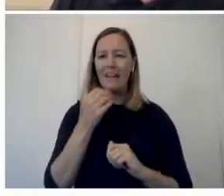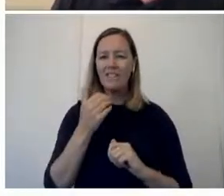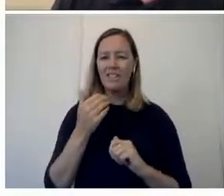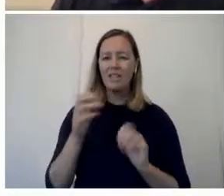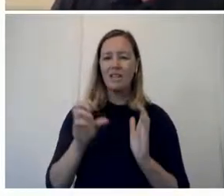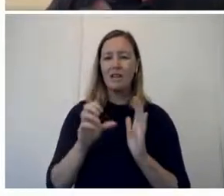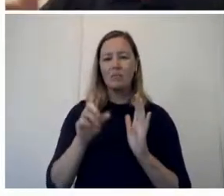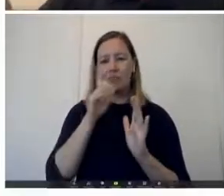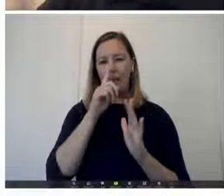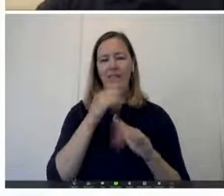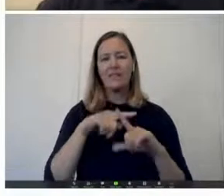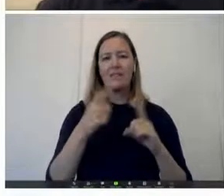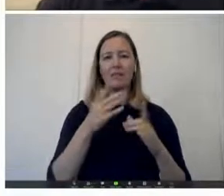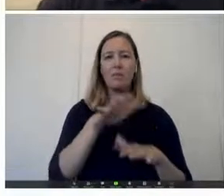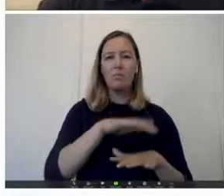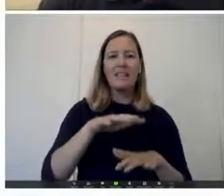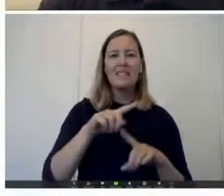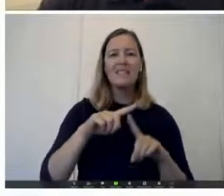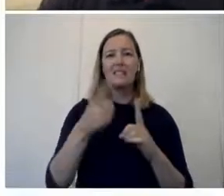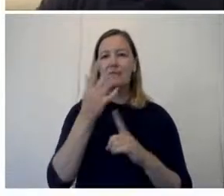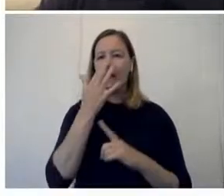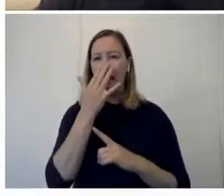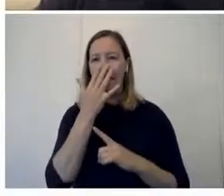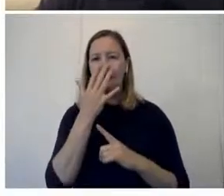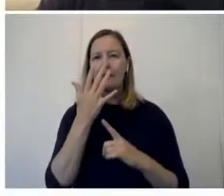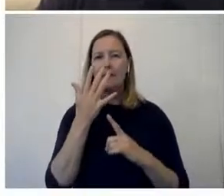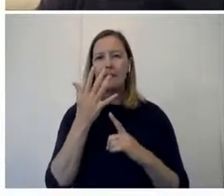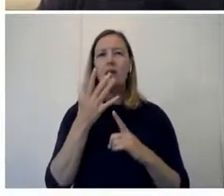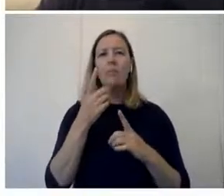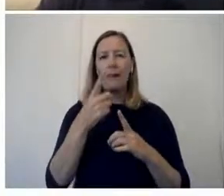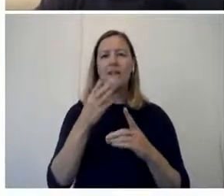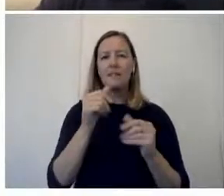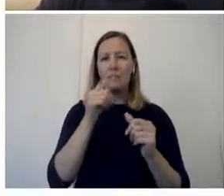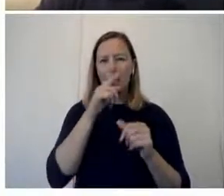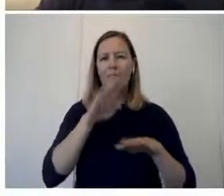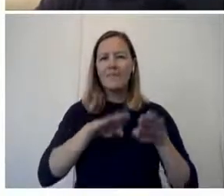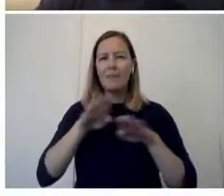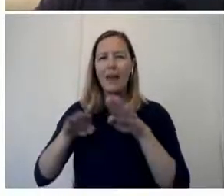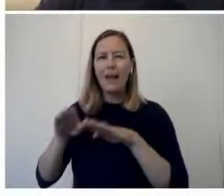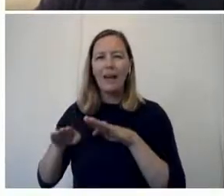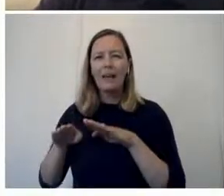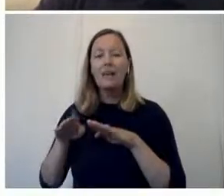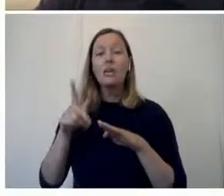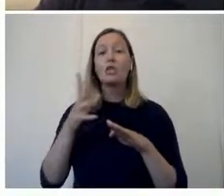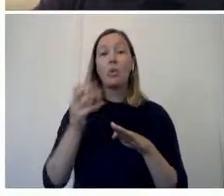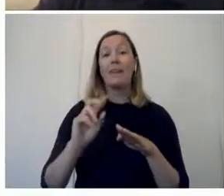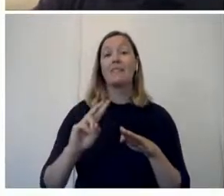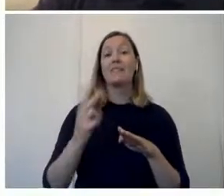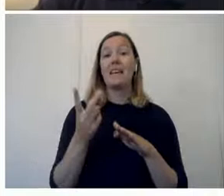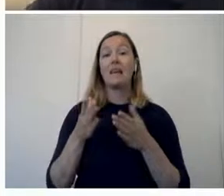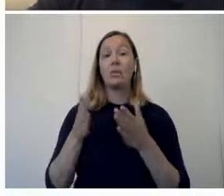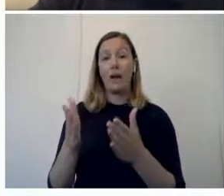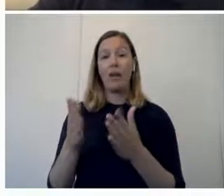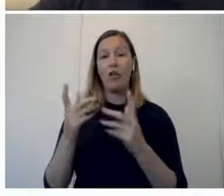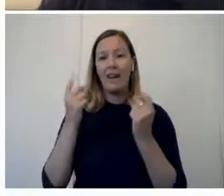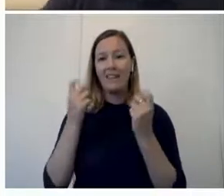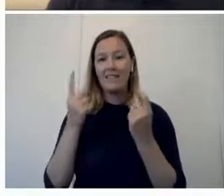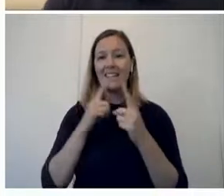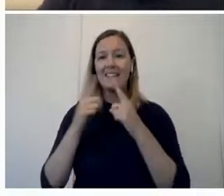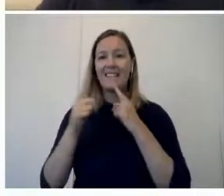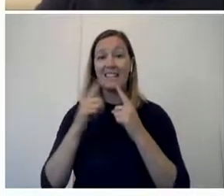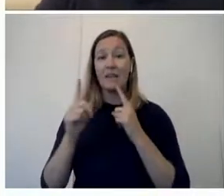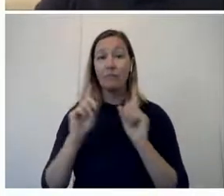places and people of different ages are kind of similar in lots of ways. So we have a second way of understanding the data, and it's